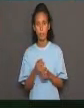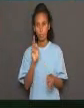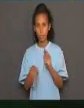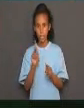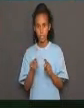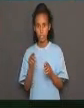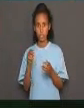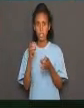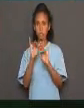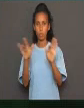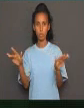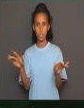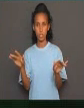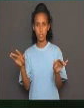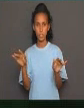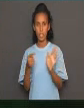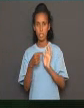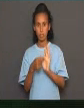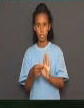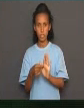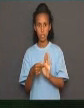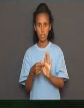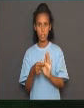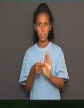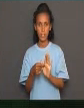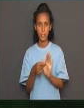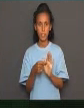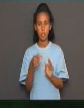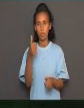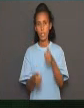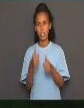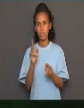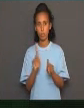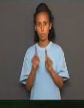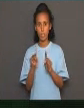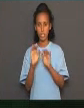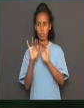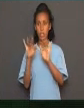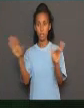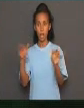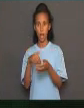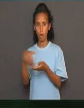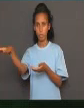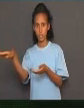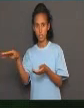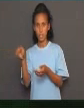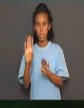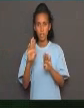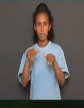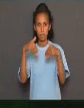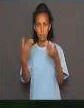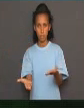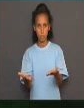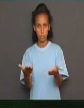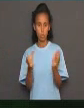Population distribution refers to the ways in which people spread out over a given area.